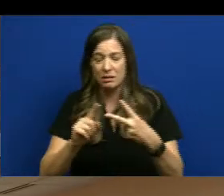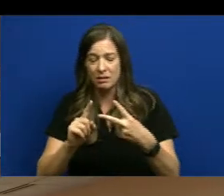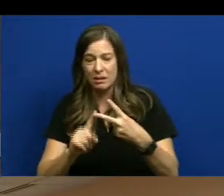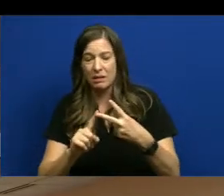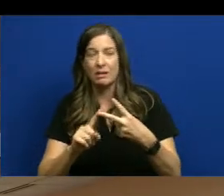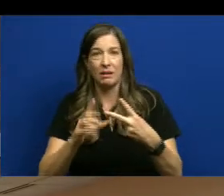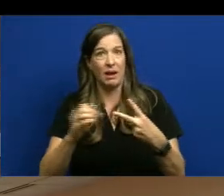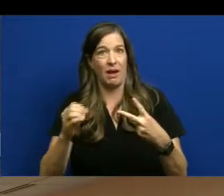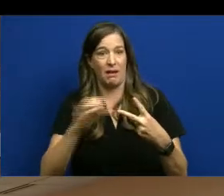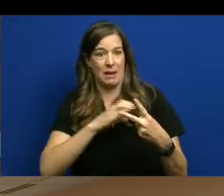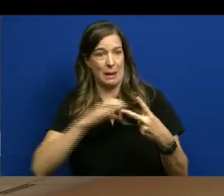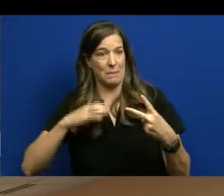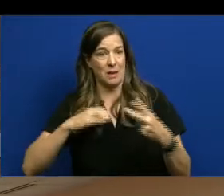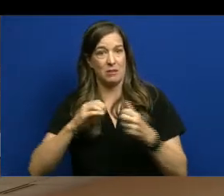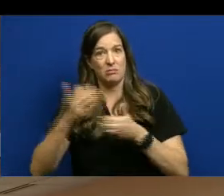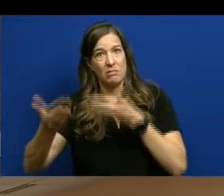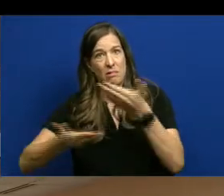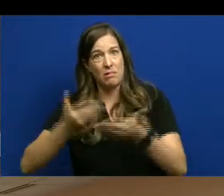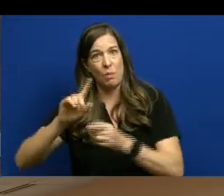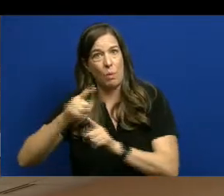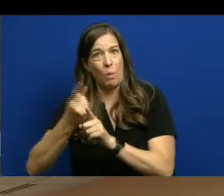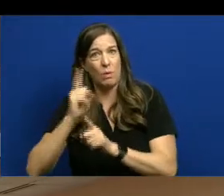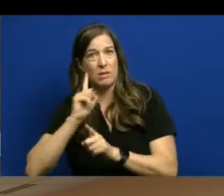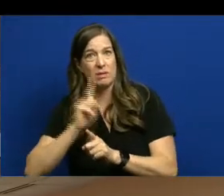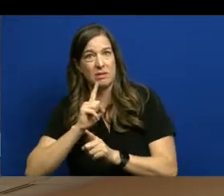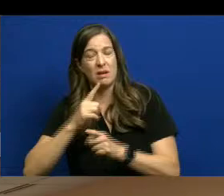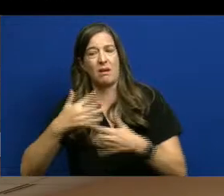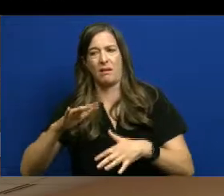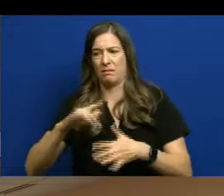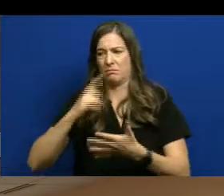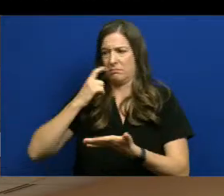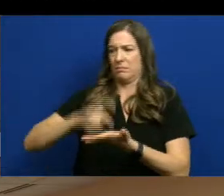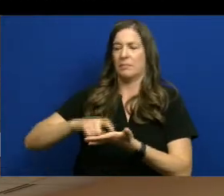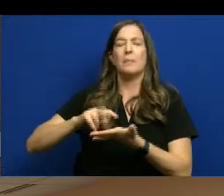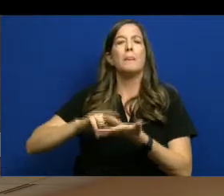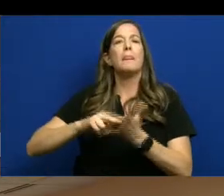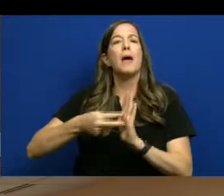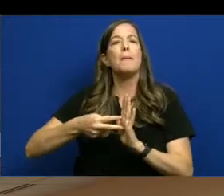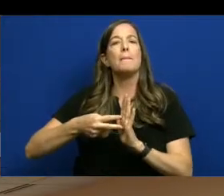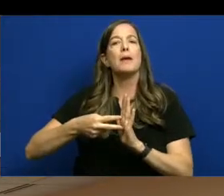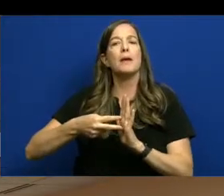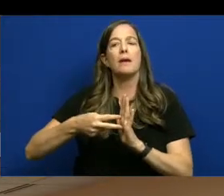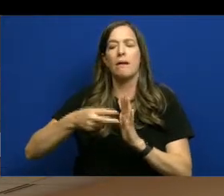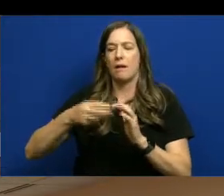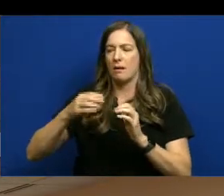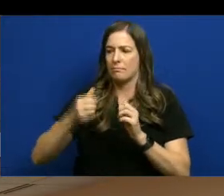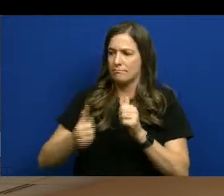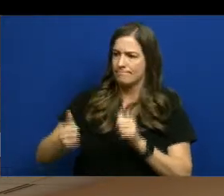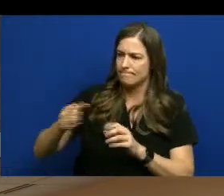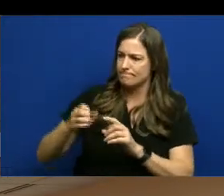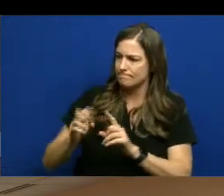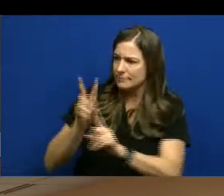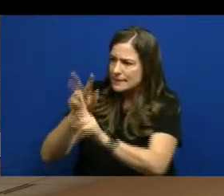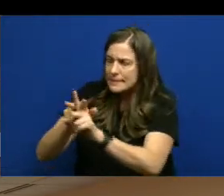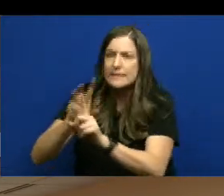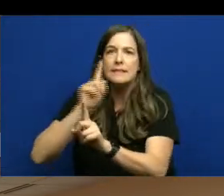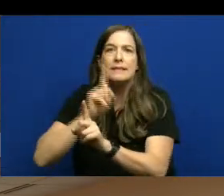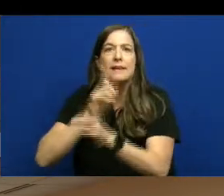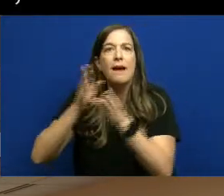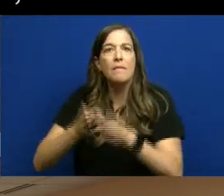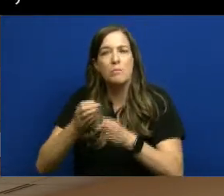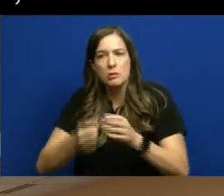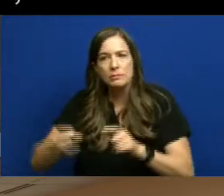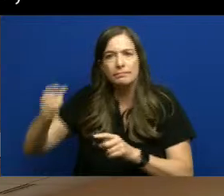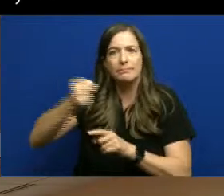in this position leads to trust amongst the community members, trust that